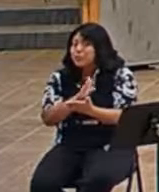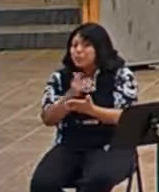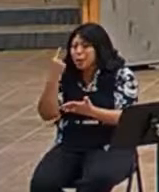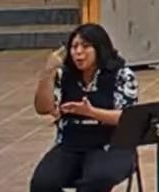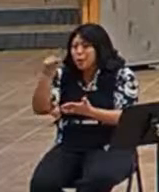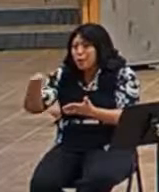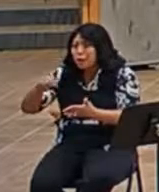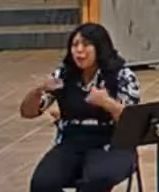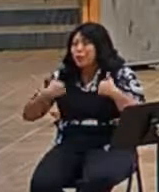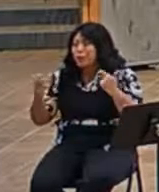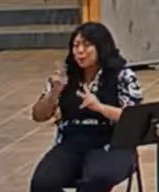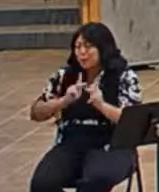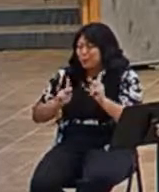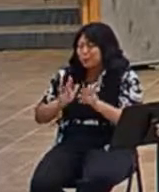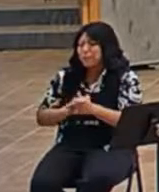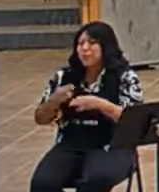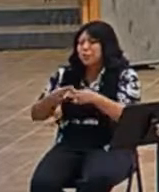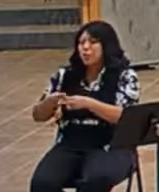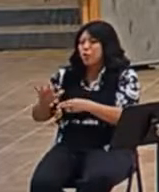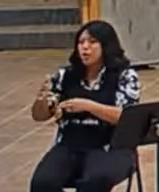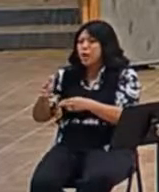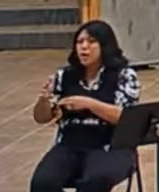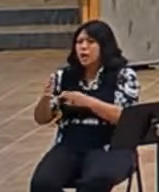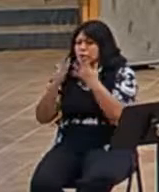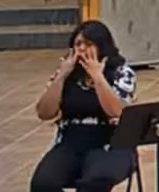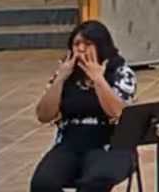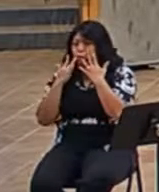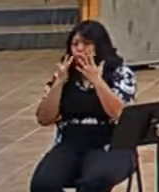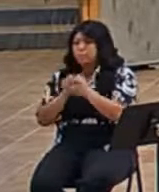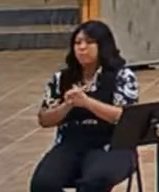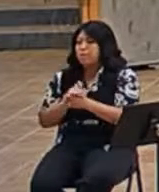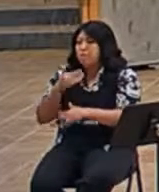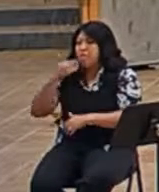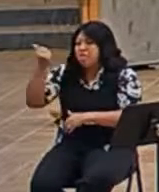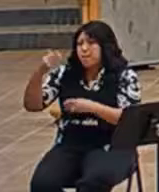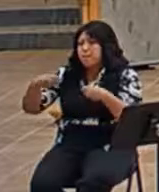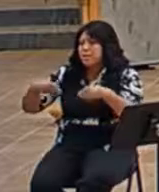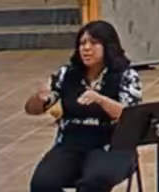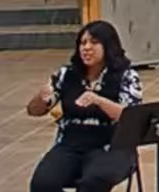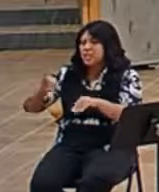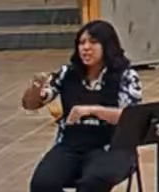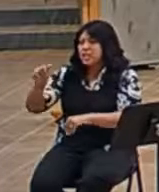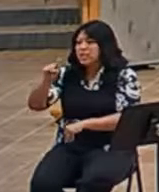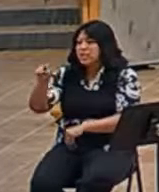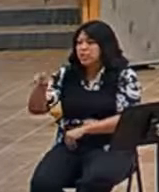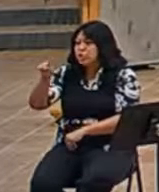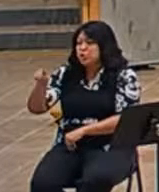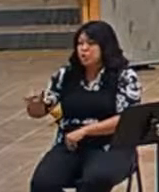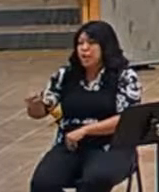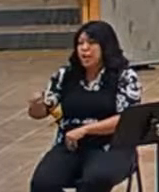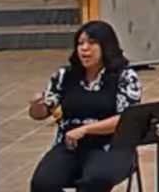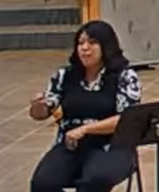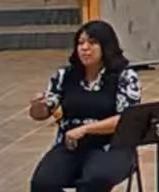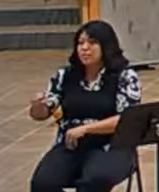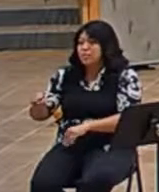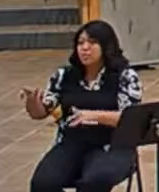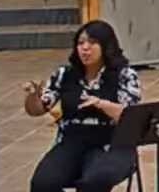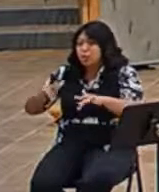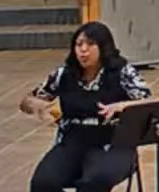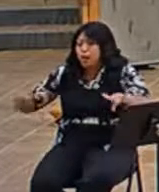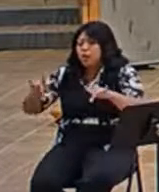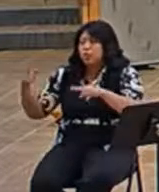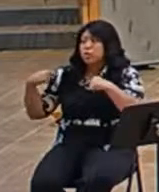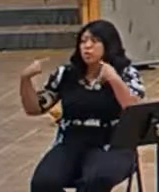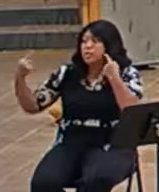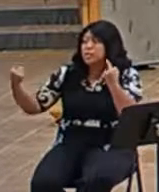was titled Kind of Blue. It is the best-selling jazz album. To this day, it still